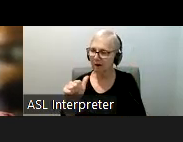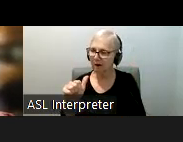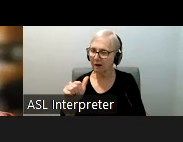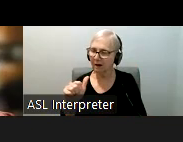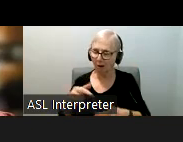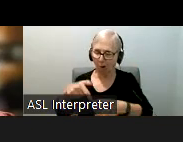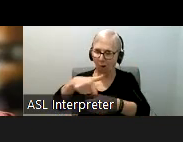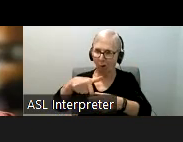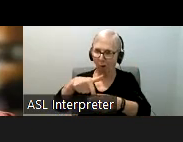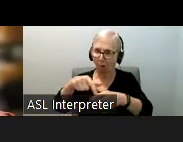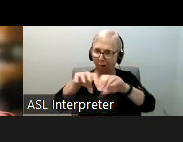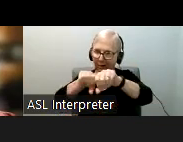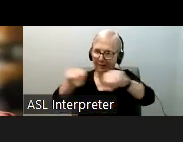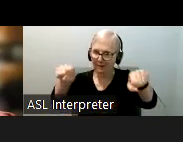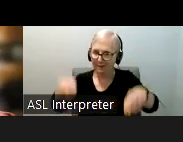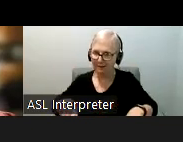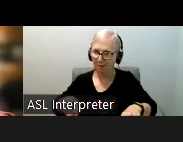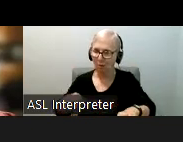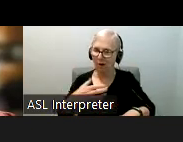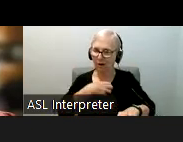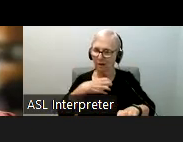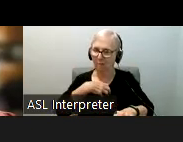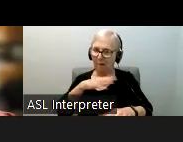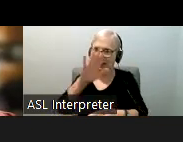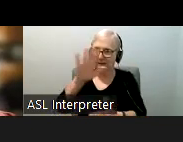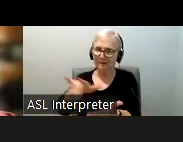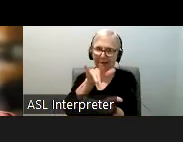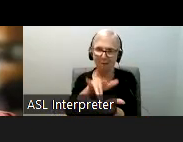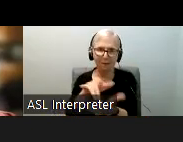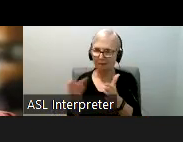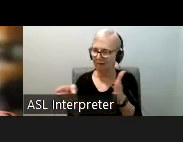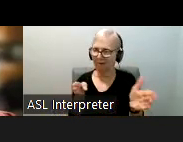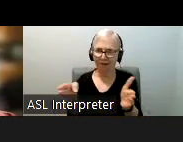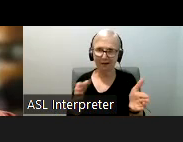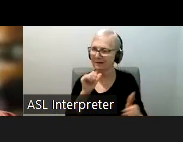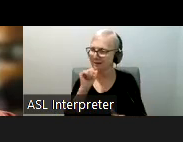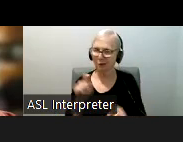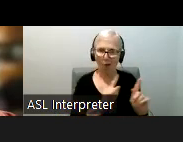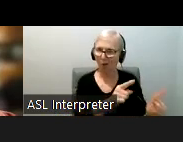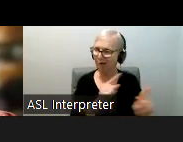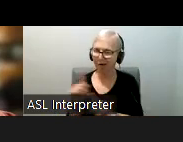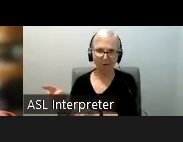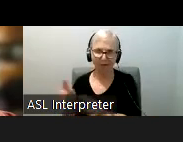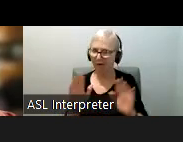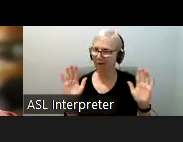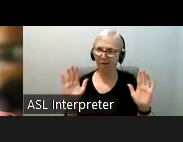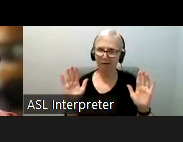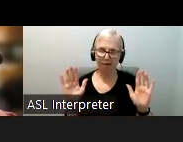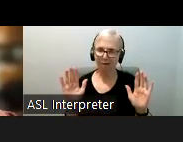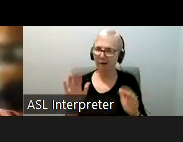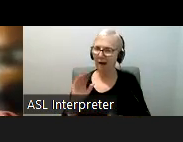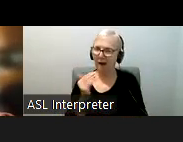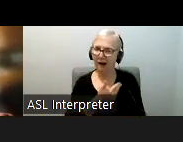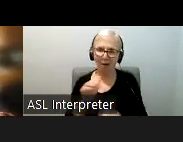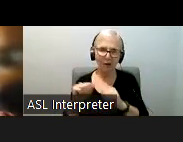in the system where, a complaint just kind of falls in the middle and doesn't go to either our agency